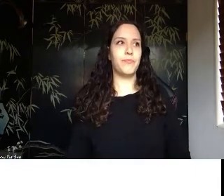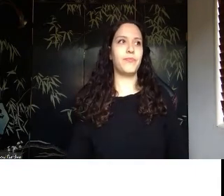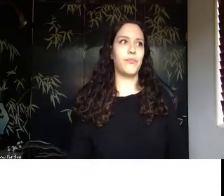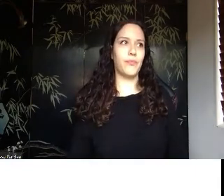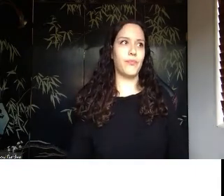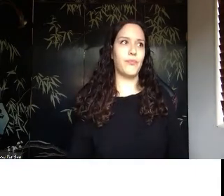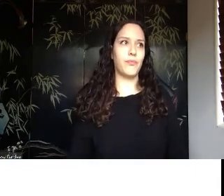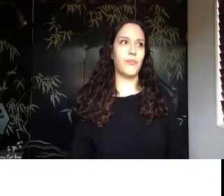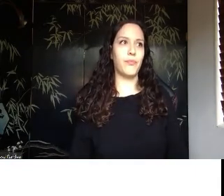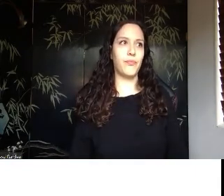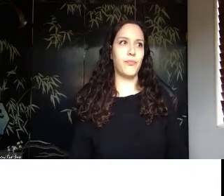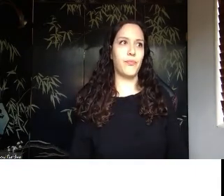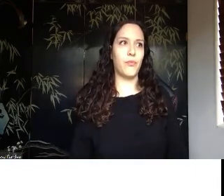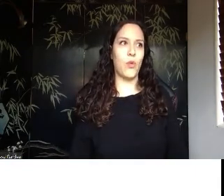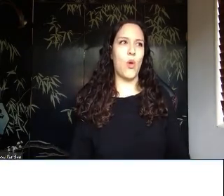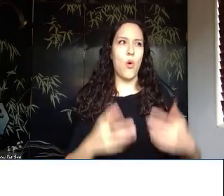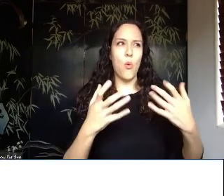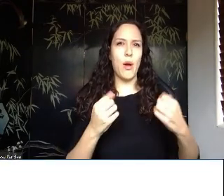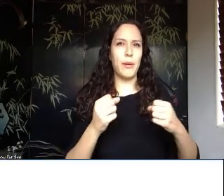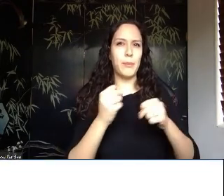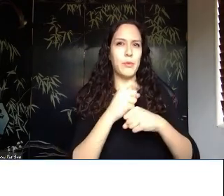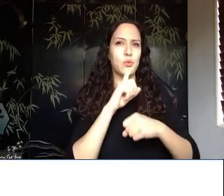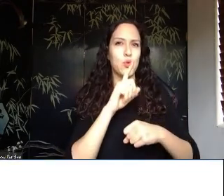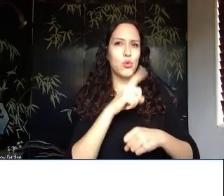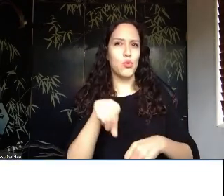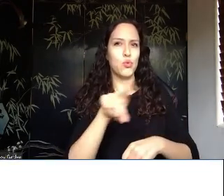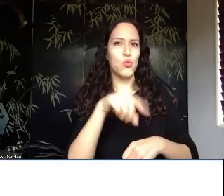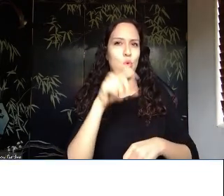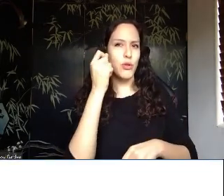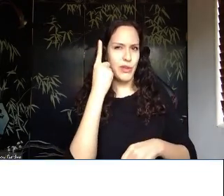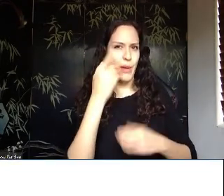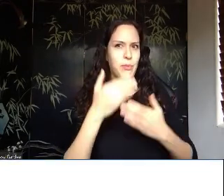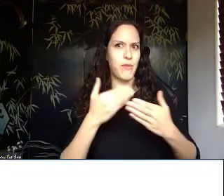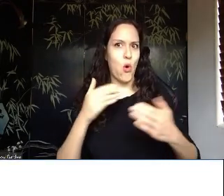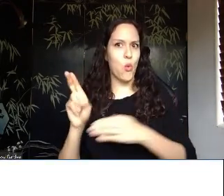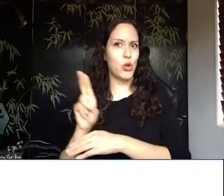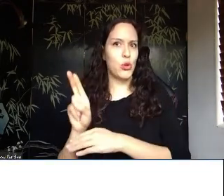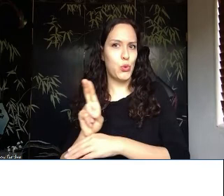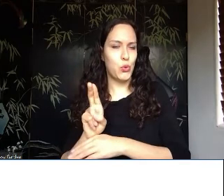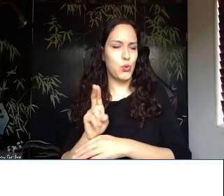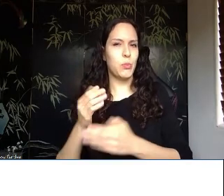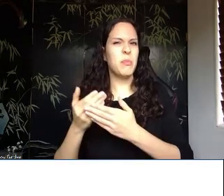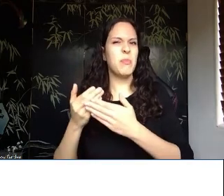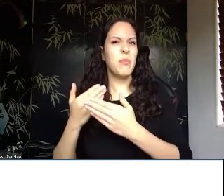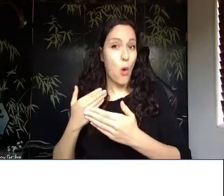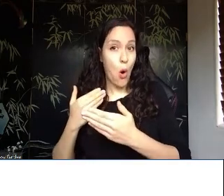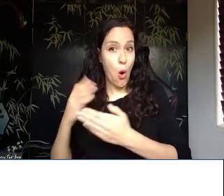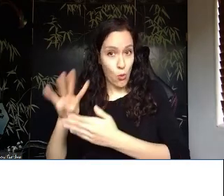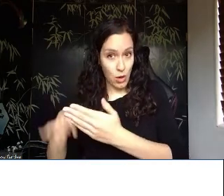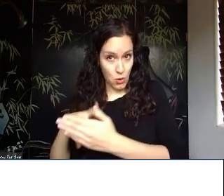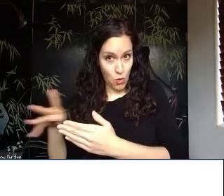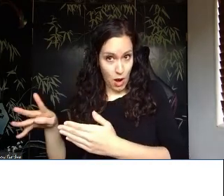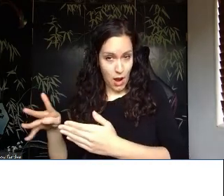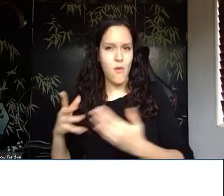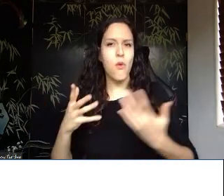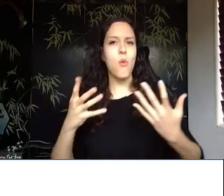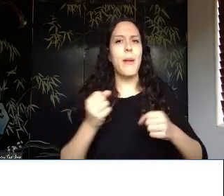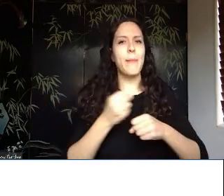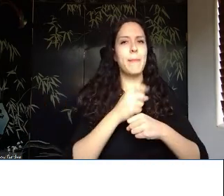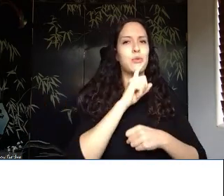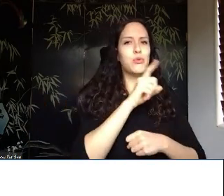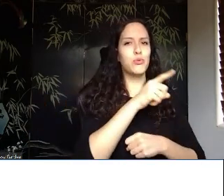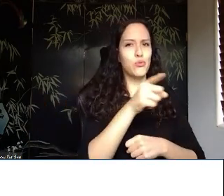start using this trick to make sure we understand. So before we actually start graphing, let's make sure we